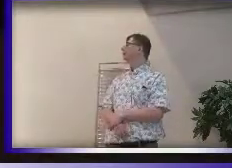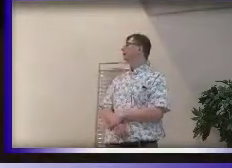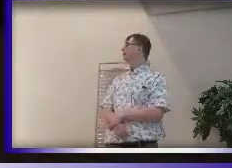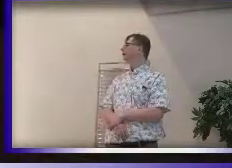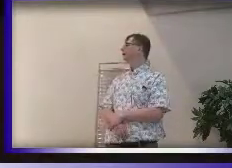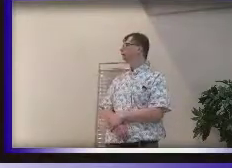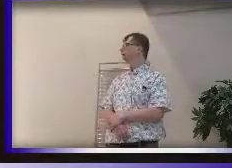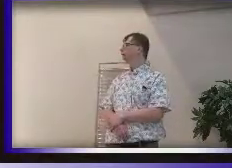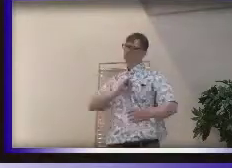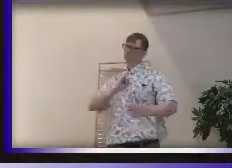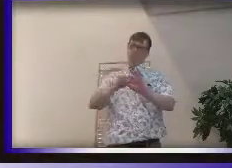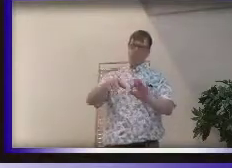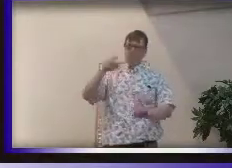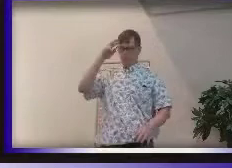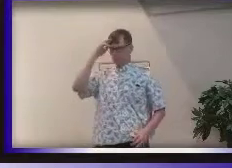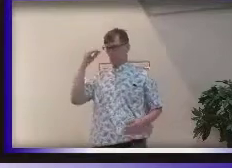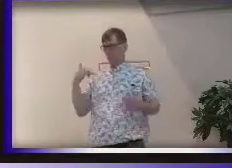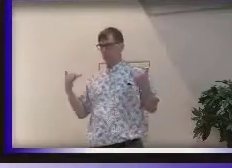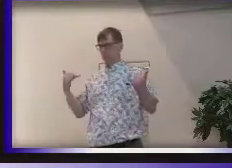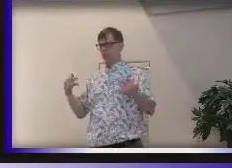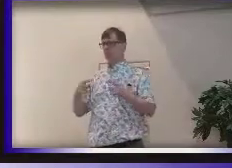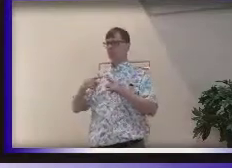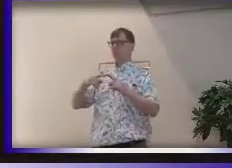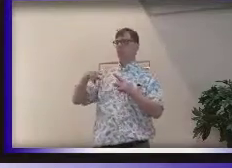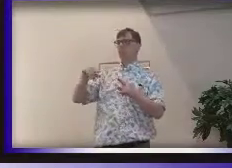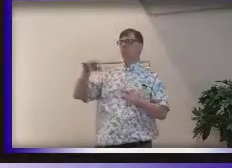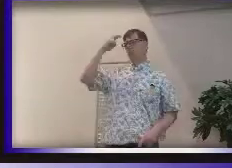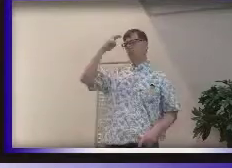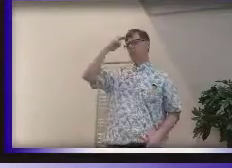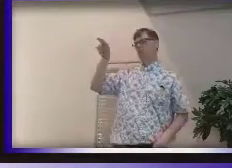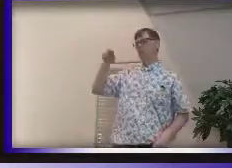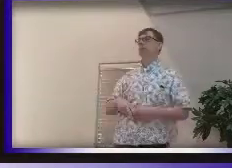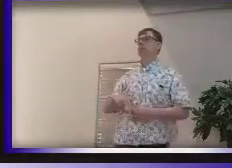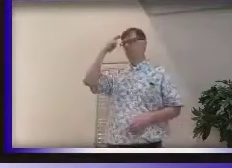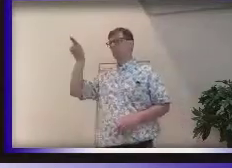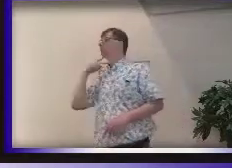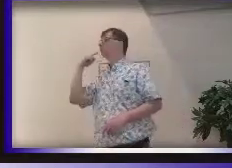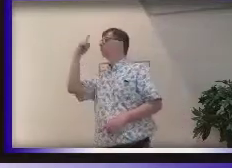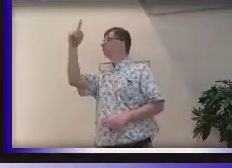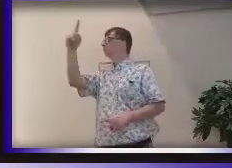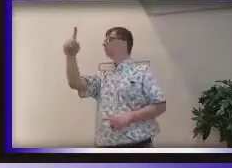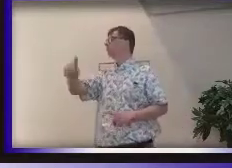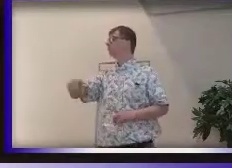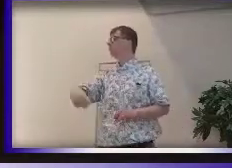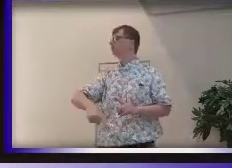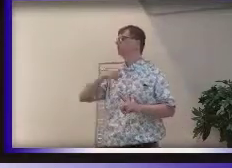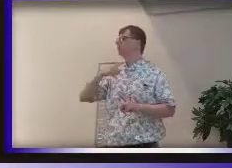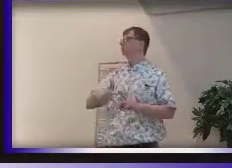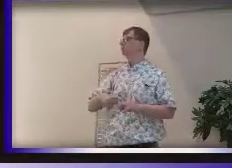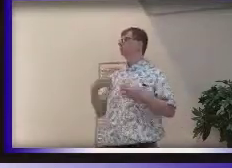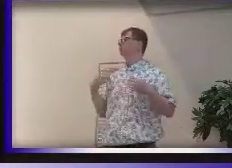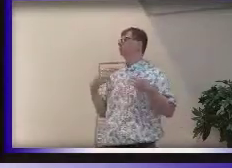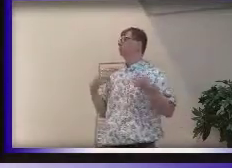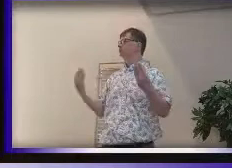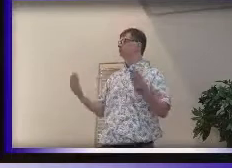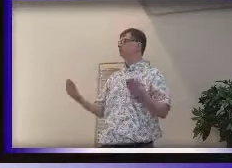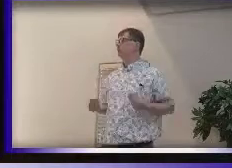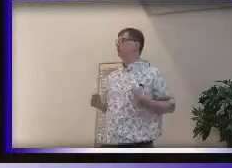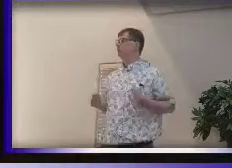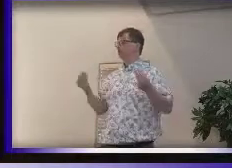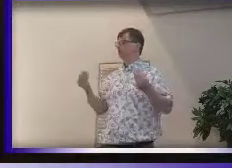I want to know if there's some way you've thought about how you could bring more children in here